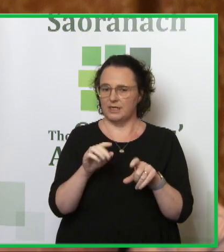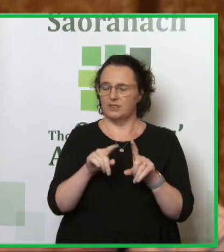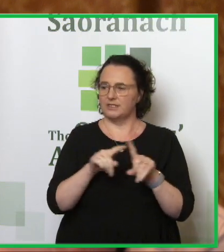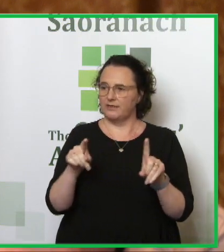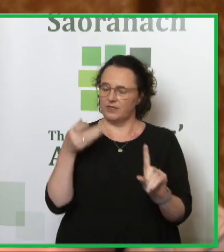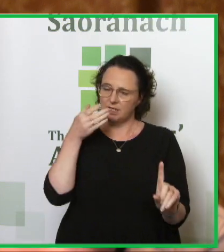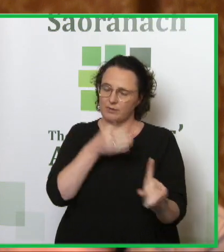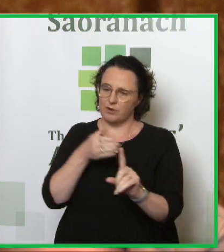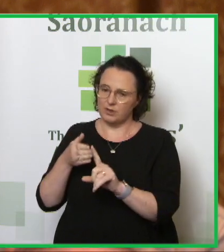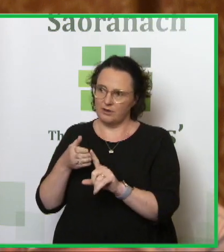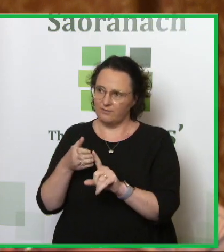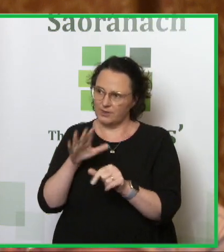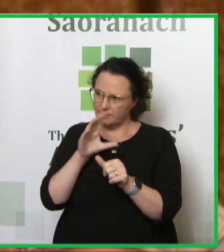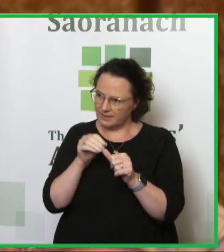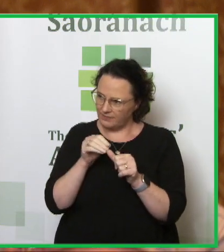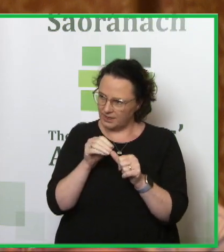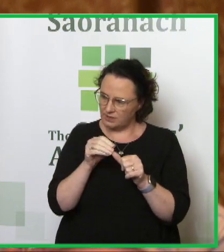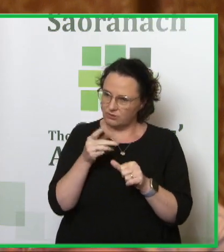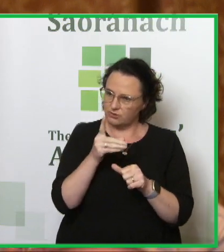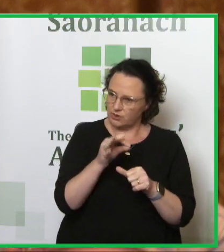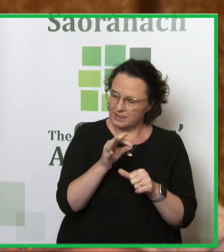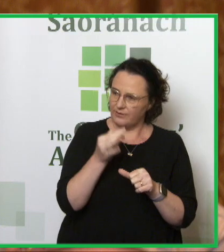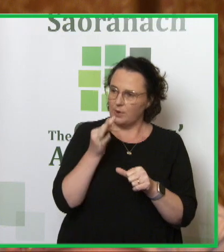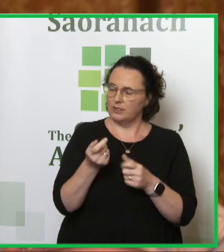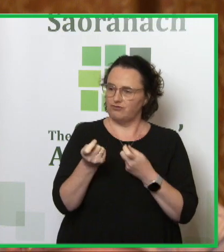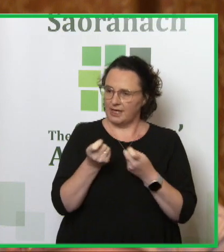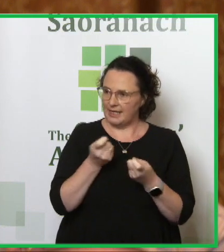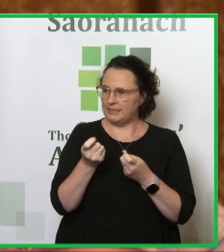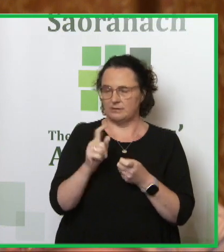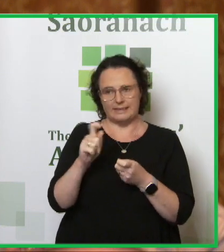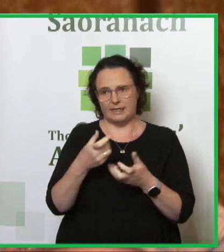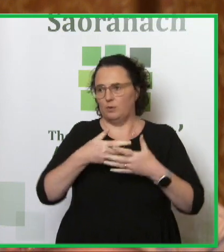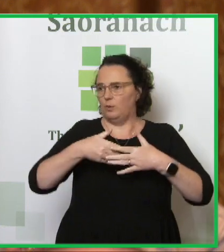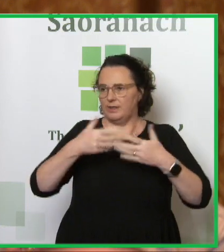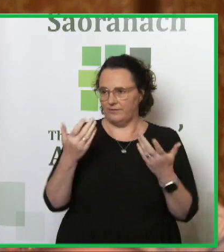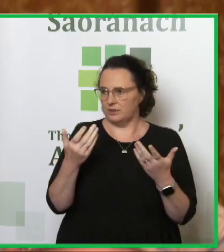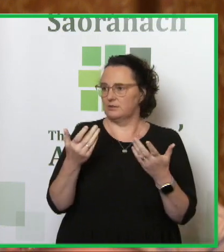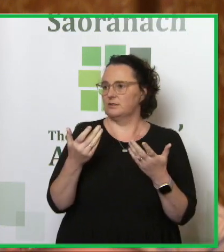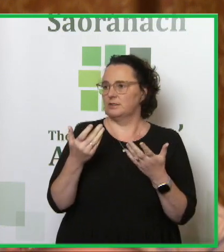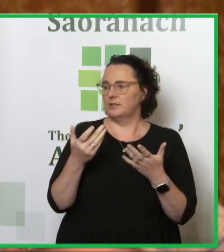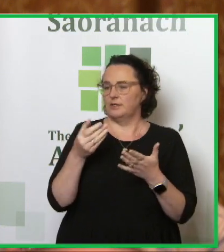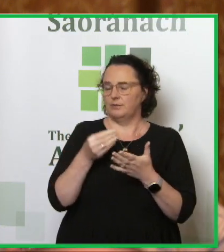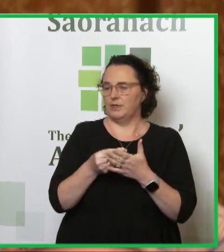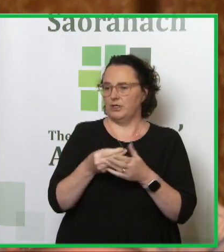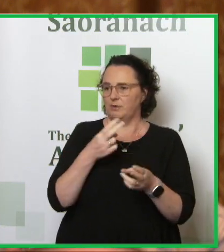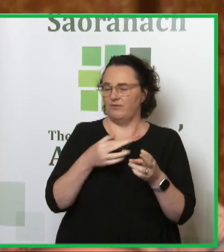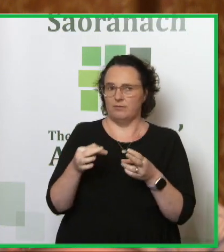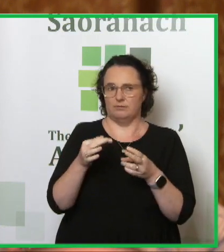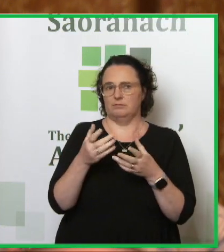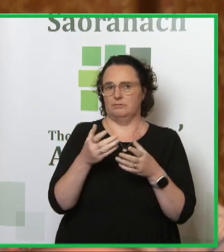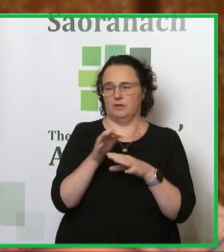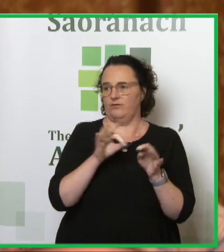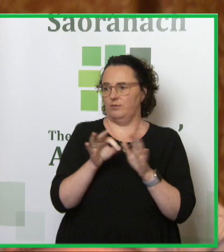approaches for specific ones, whether we want them regulated, taxed by whatever, have a revenue stream from the government, all of that